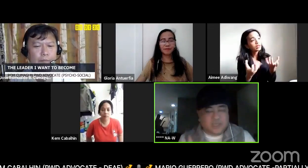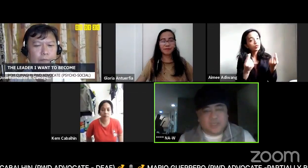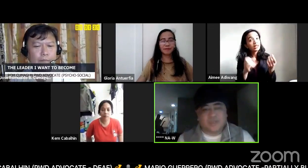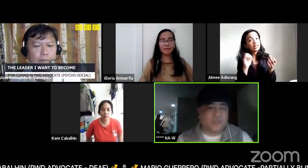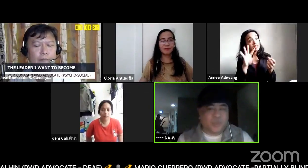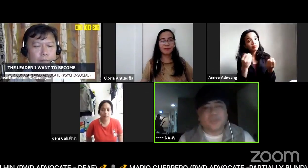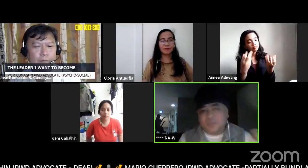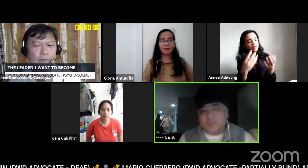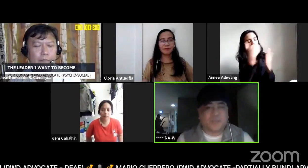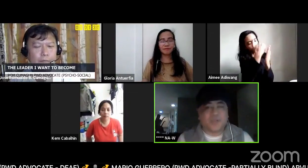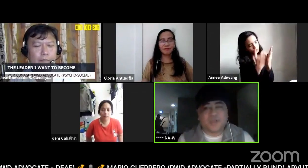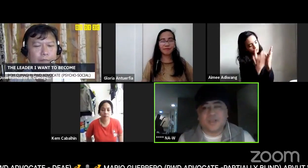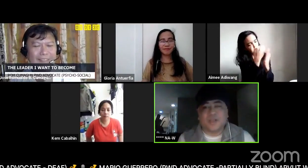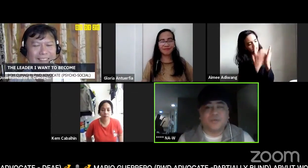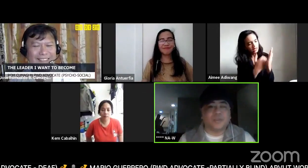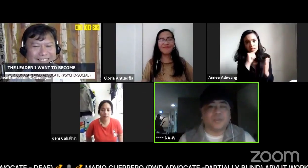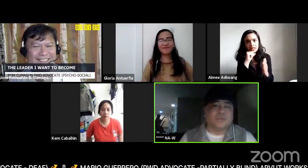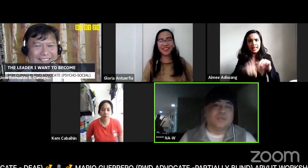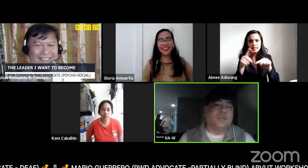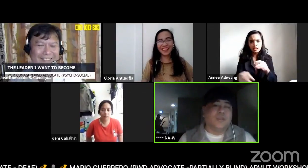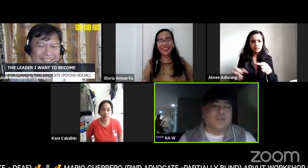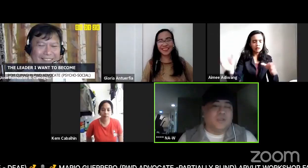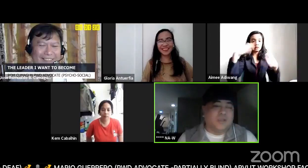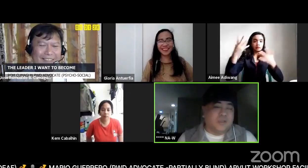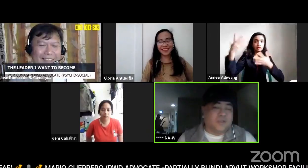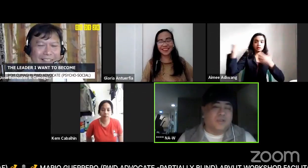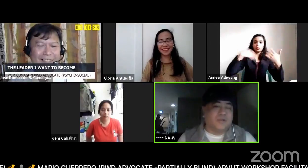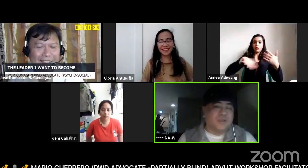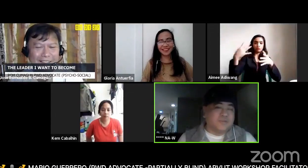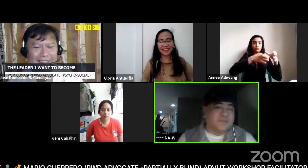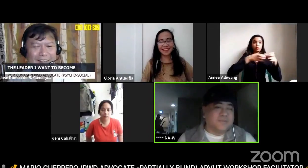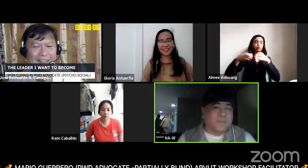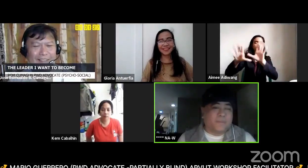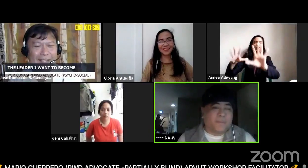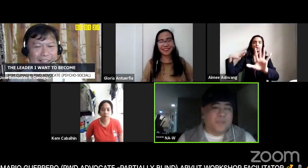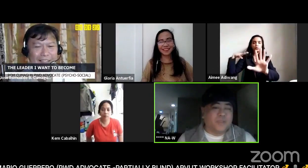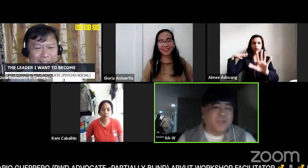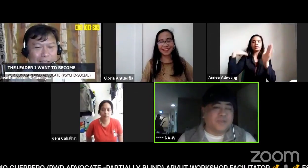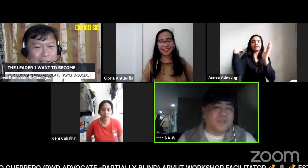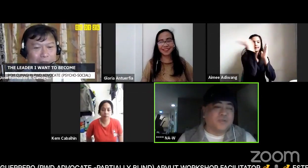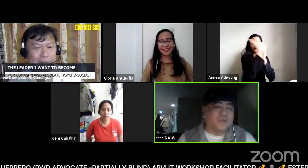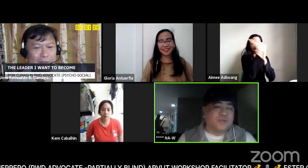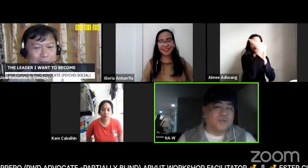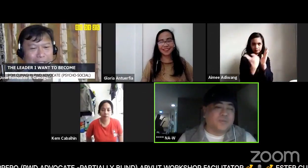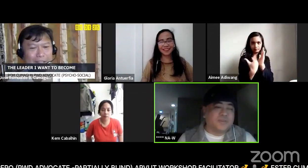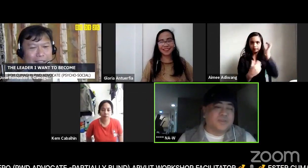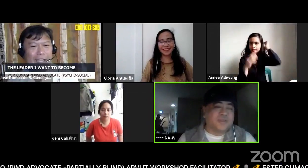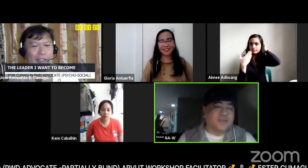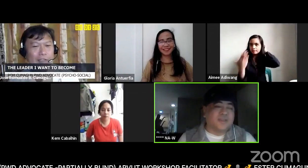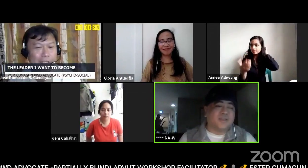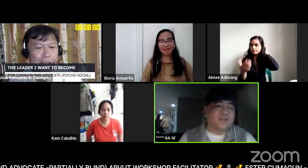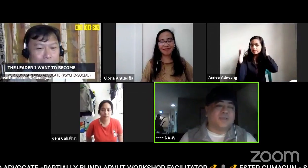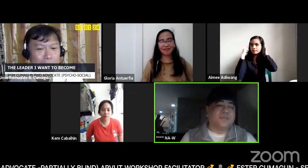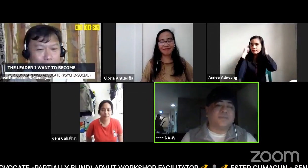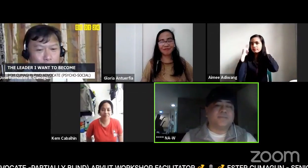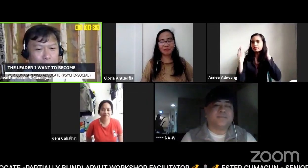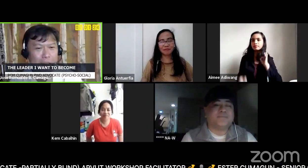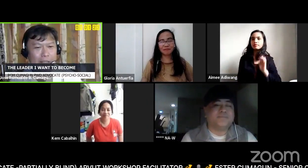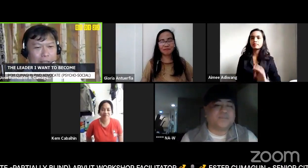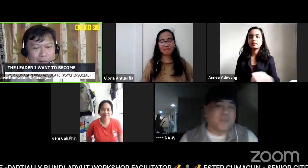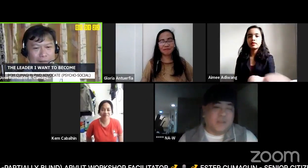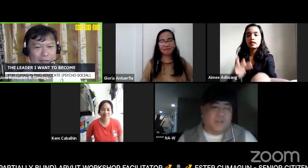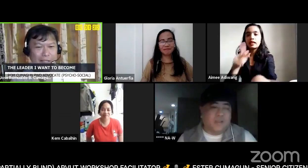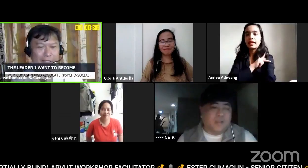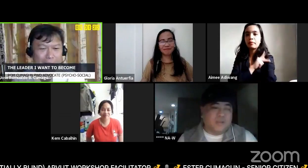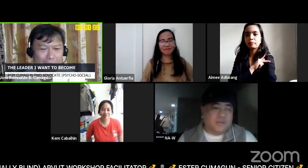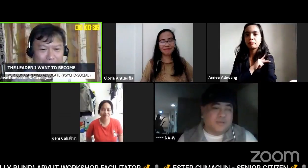okay, isa-isay natin. Hindi pwedeng sabay-sabay lang gagawin. Okay. Yun lang. Thank you, Rob. Yes. Kem,